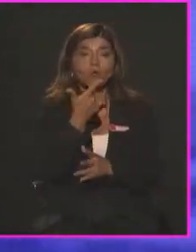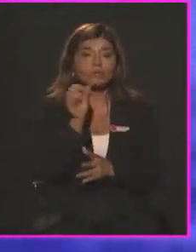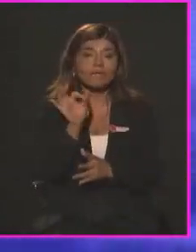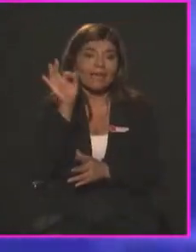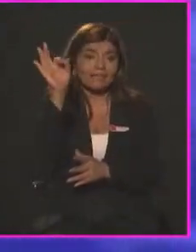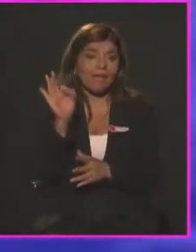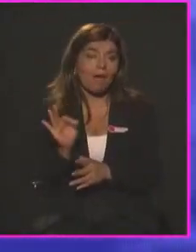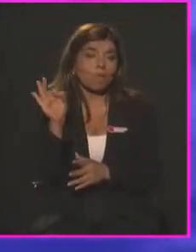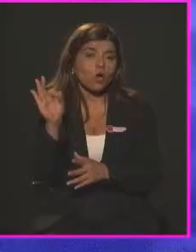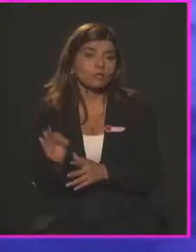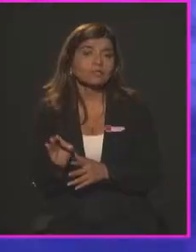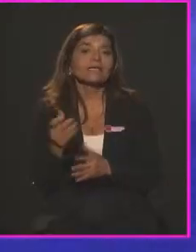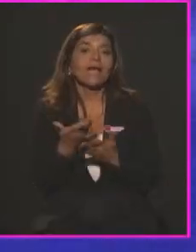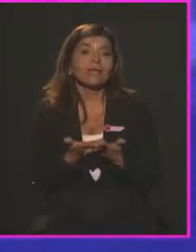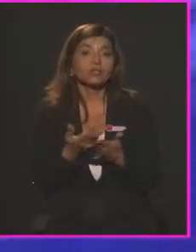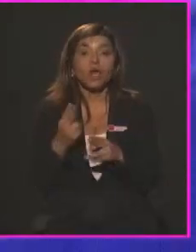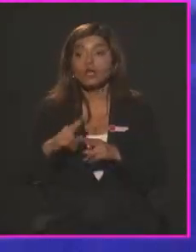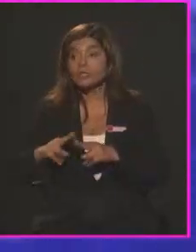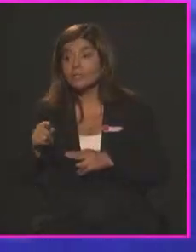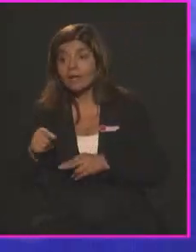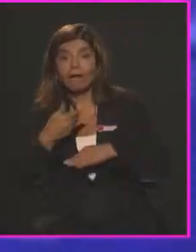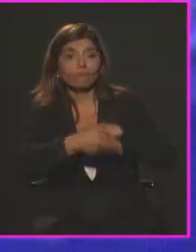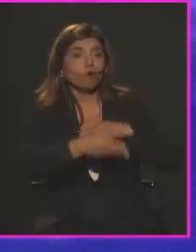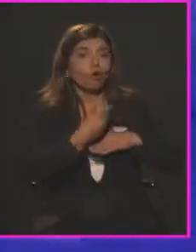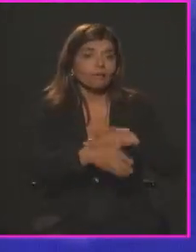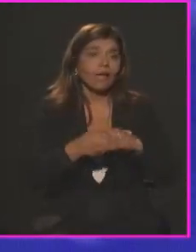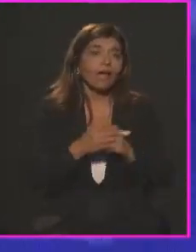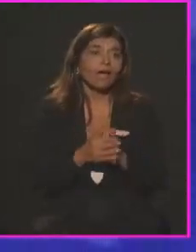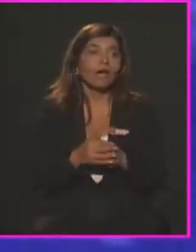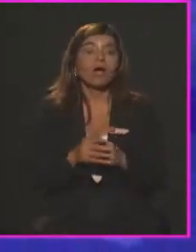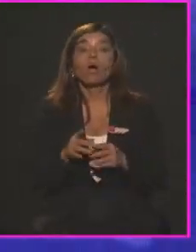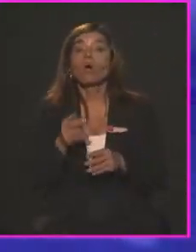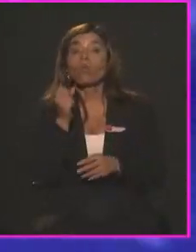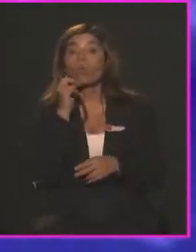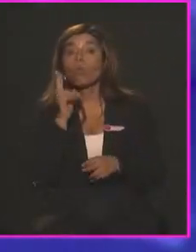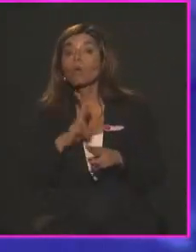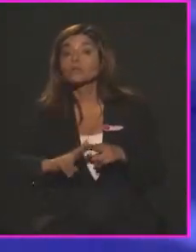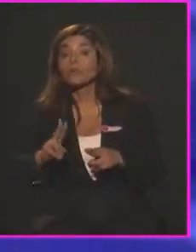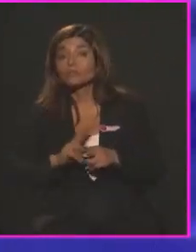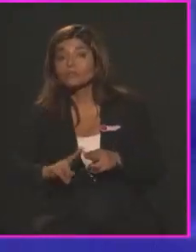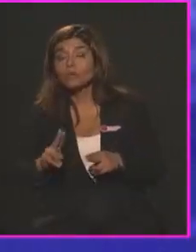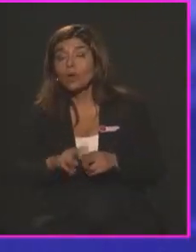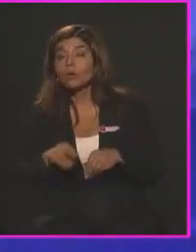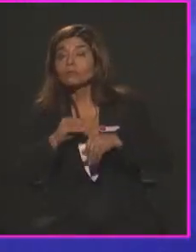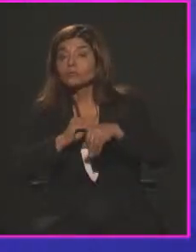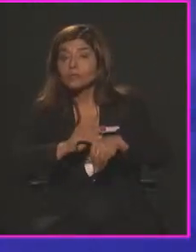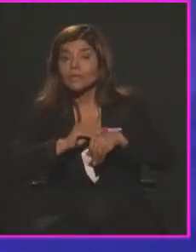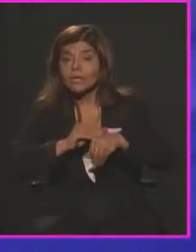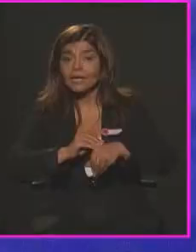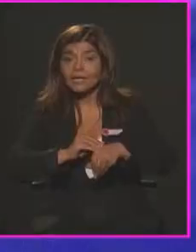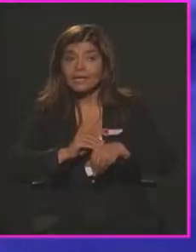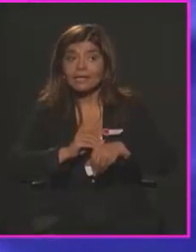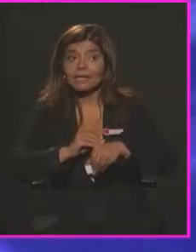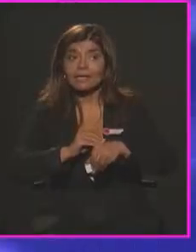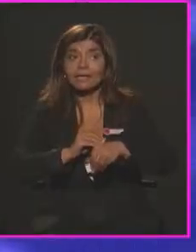was going to waste on that line. And what was the suggestion? It was tightening a screw more